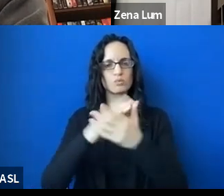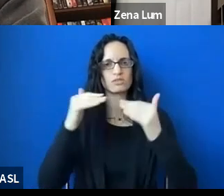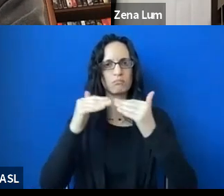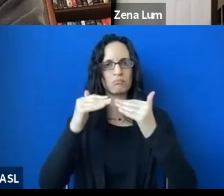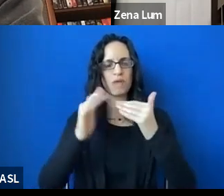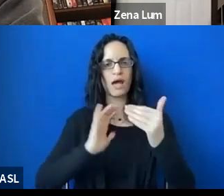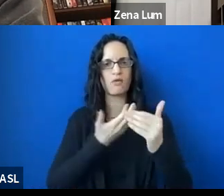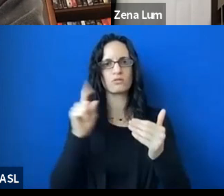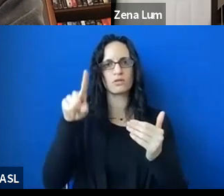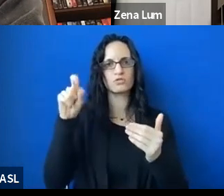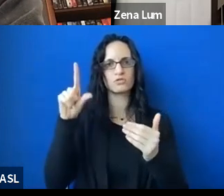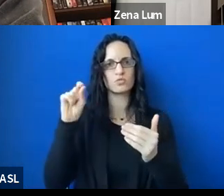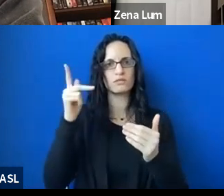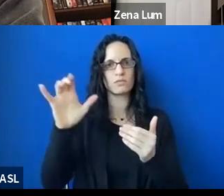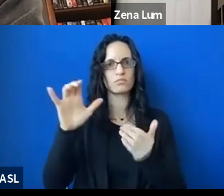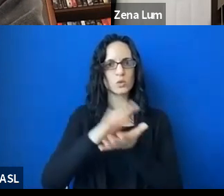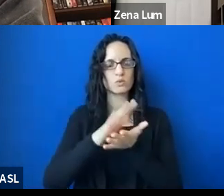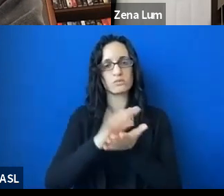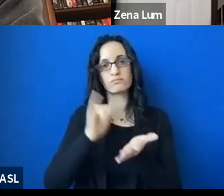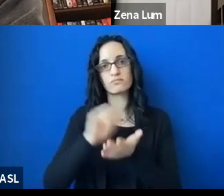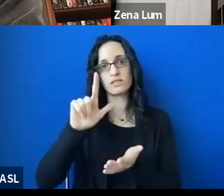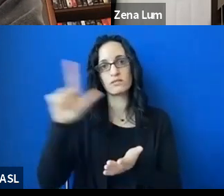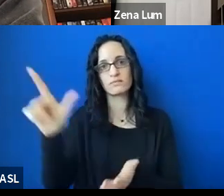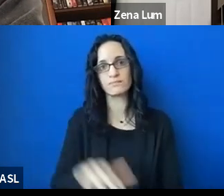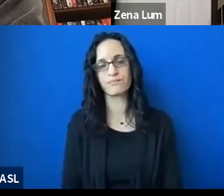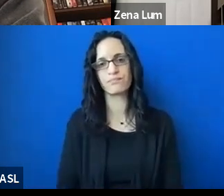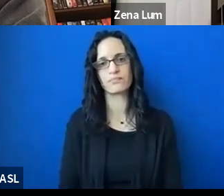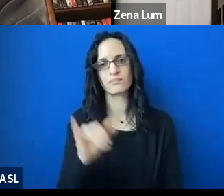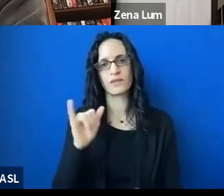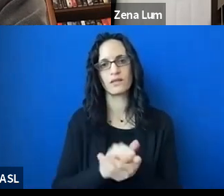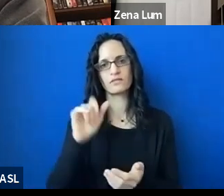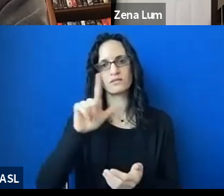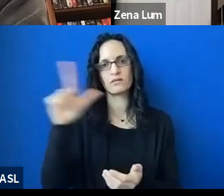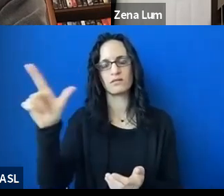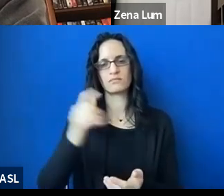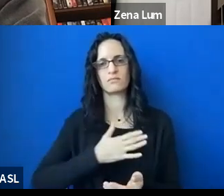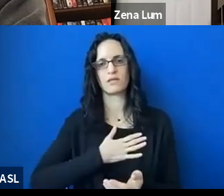schools? That's all. That's all